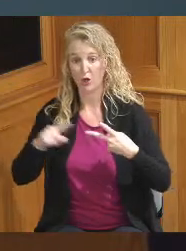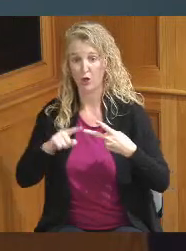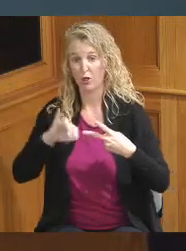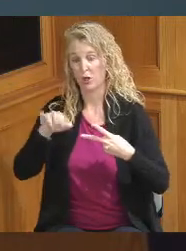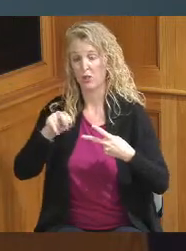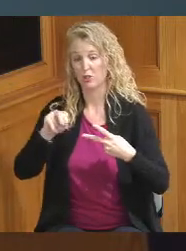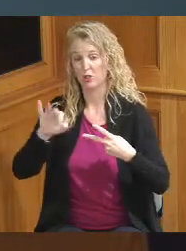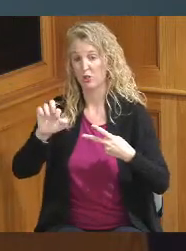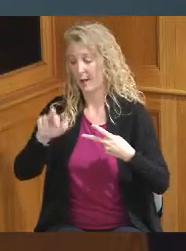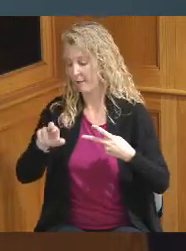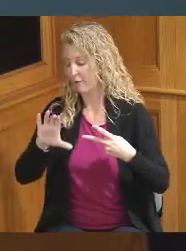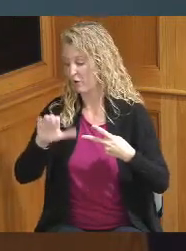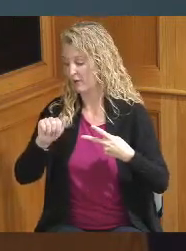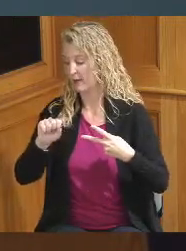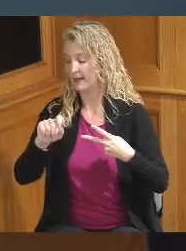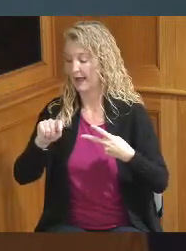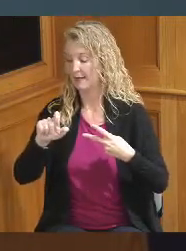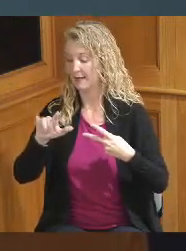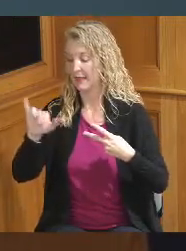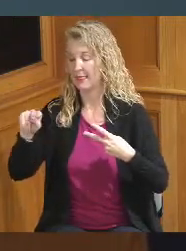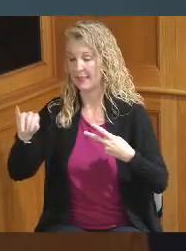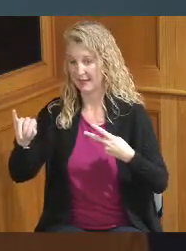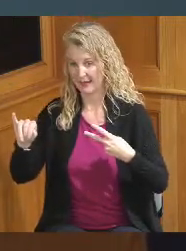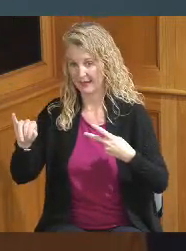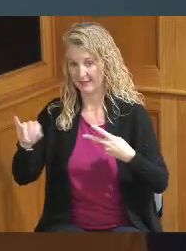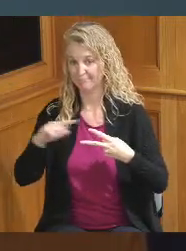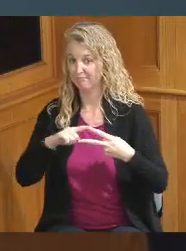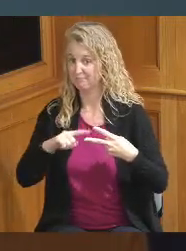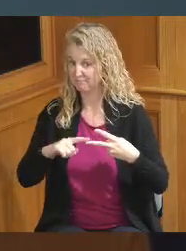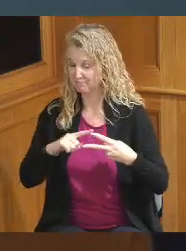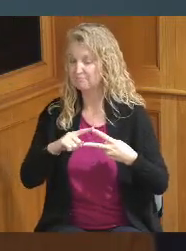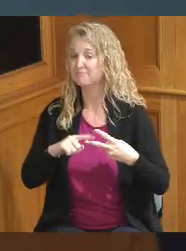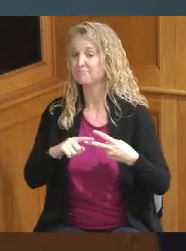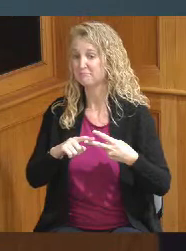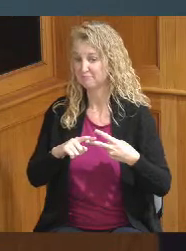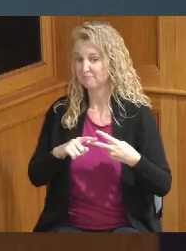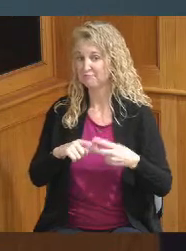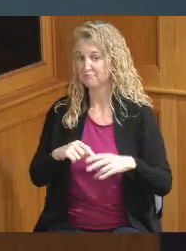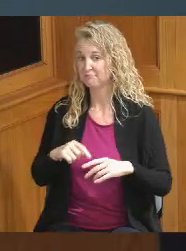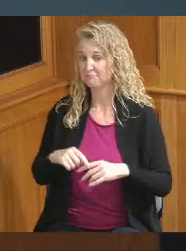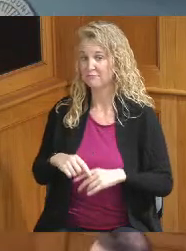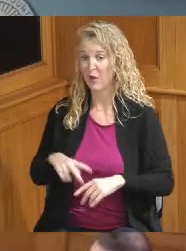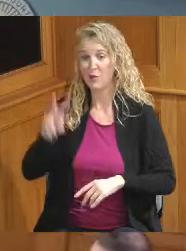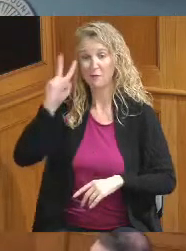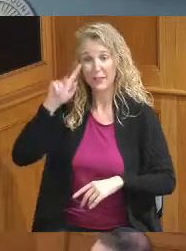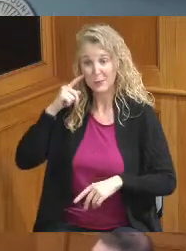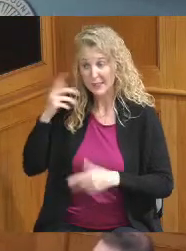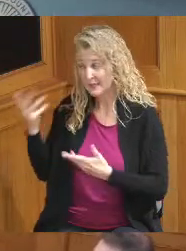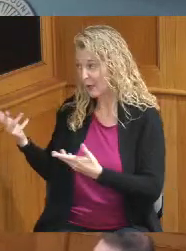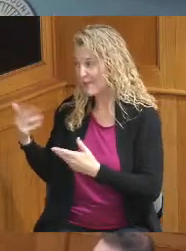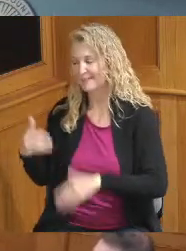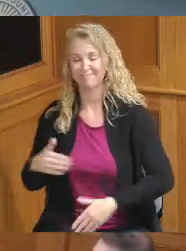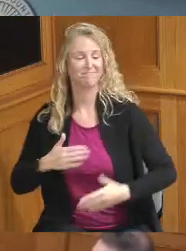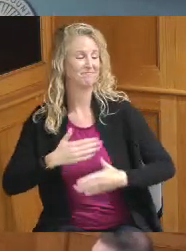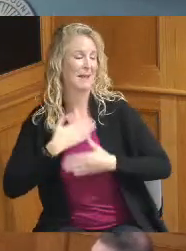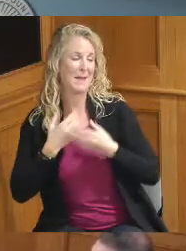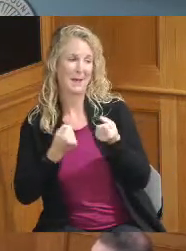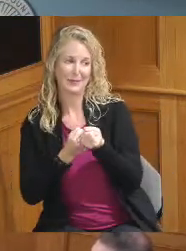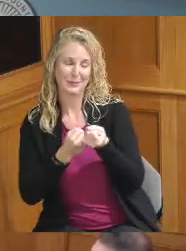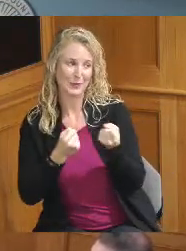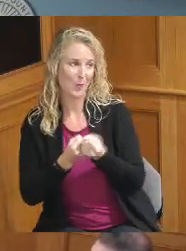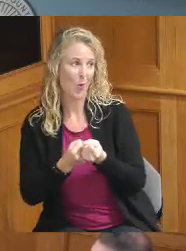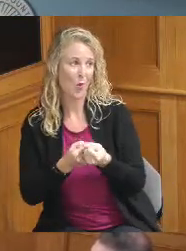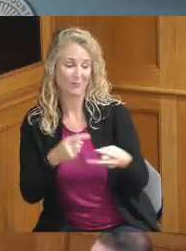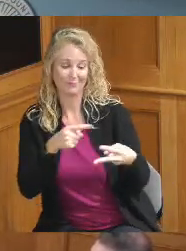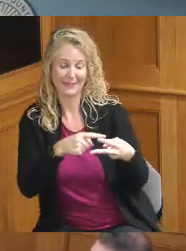Castellini. And anything, Vice President Driehaus? I'm happy to support both of these. I think these